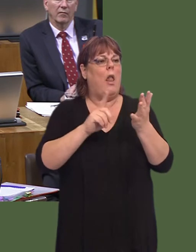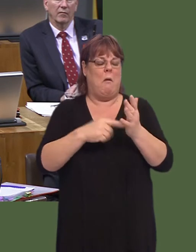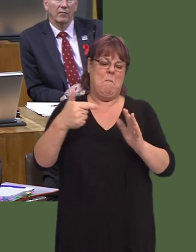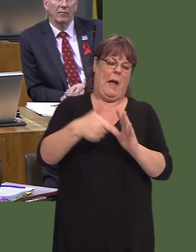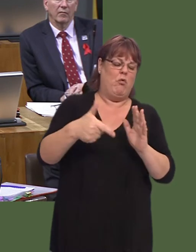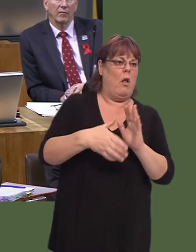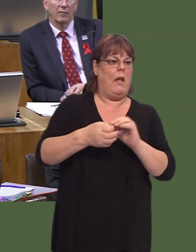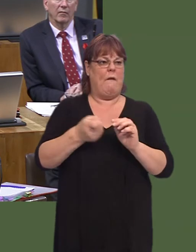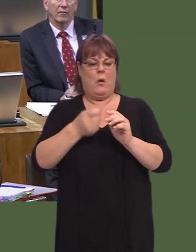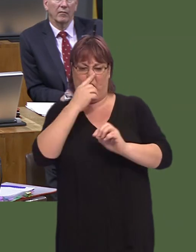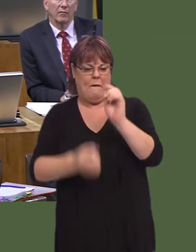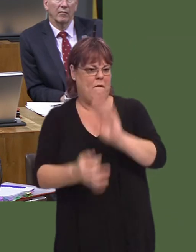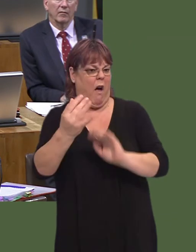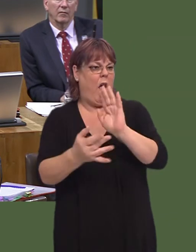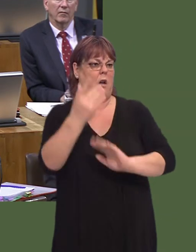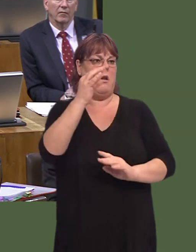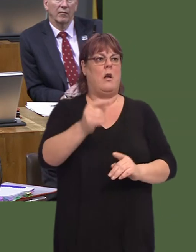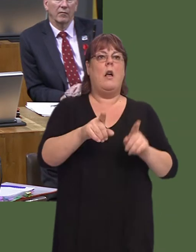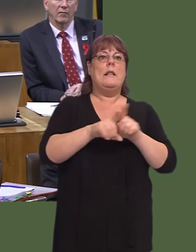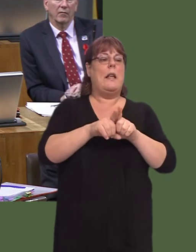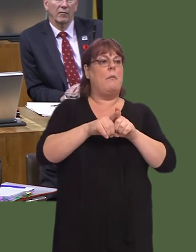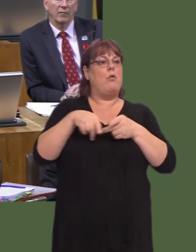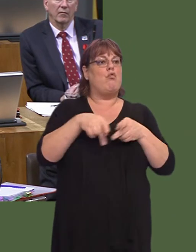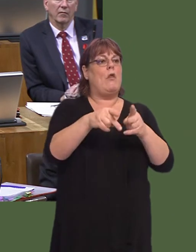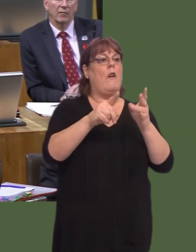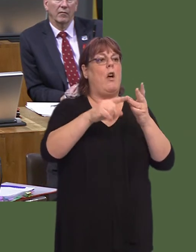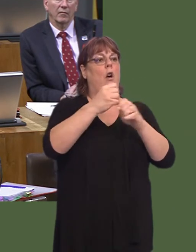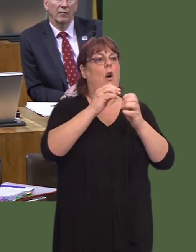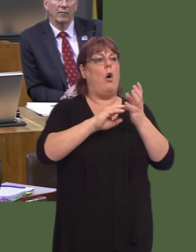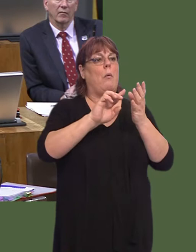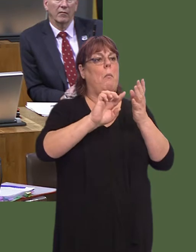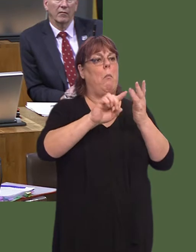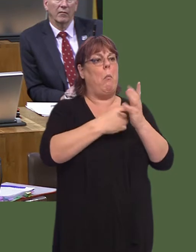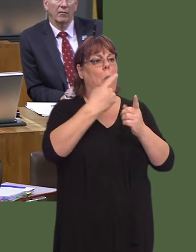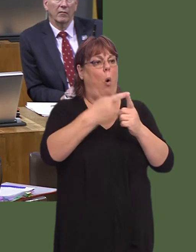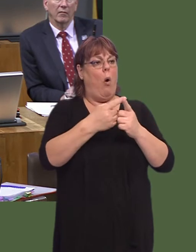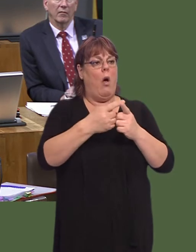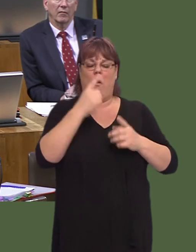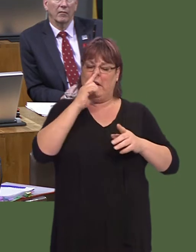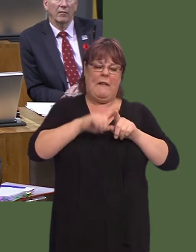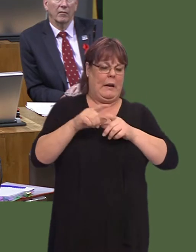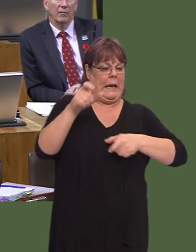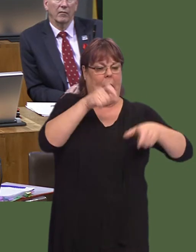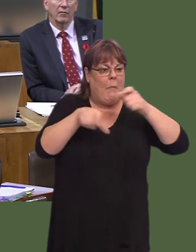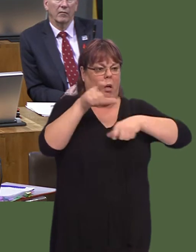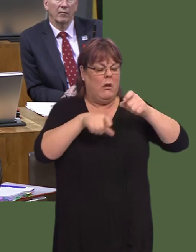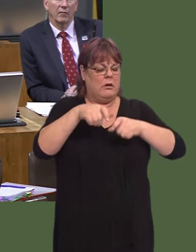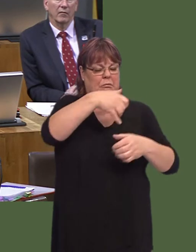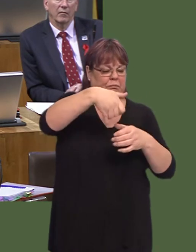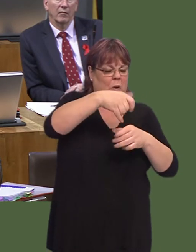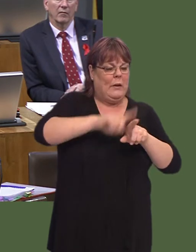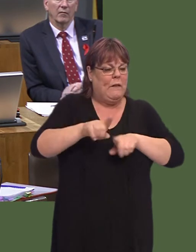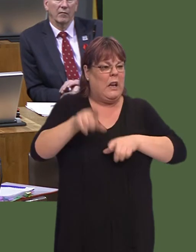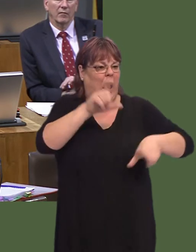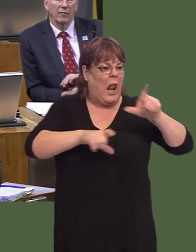fire if you threw a match into it. Where I live in Bridgend, the River Ogmore would run different colours according to what had been chucked into it by whatever industry